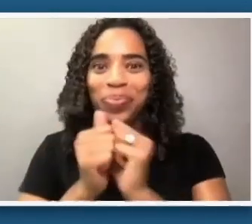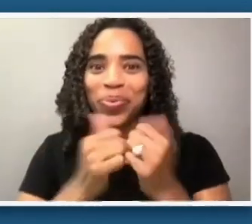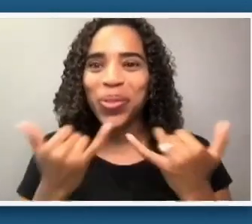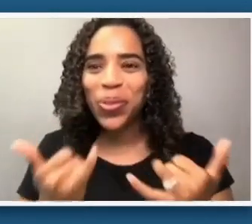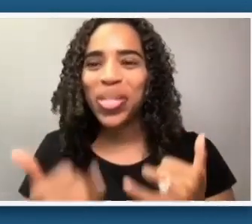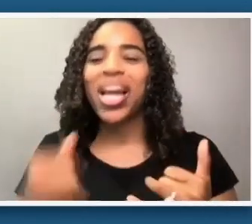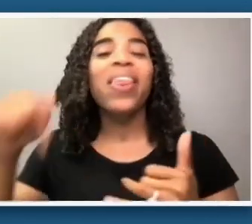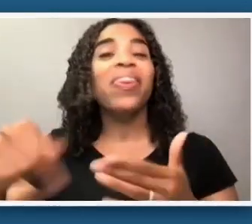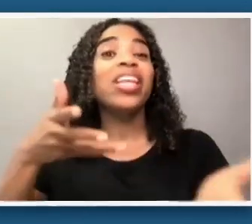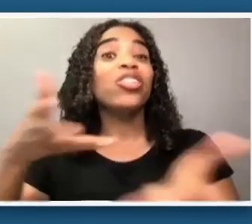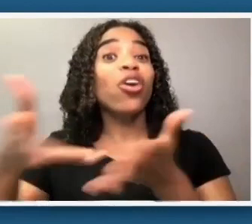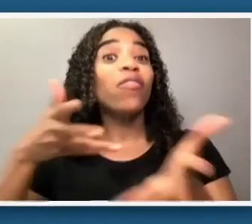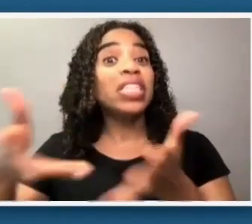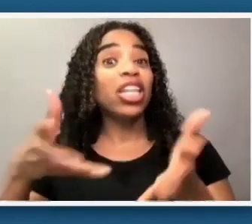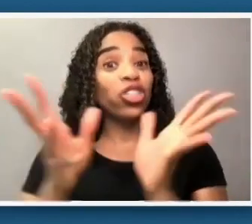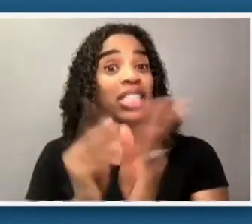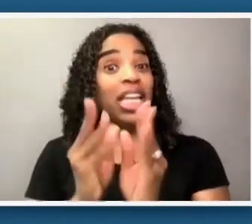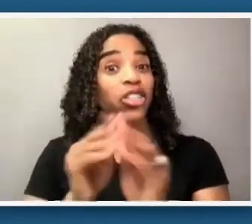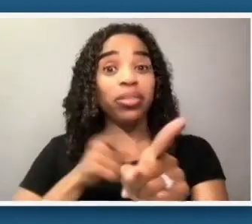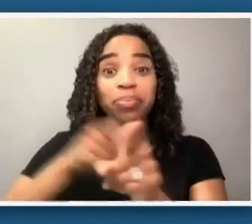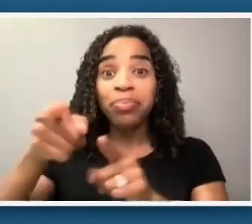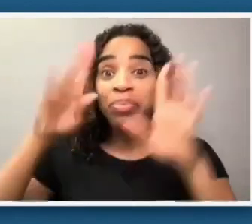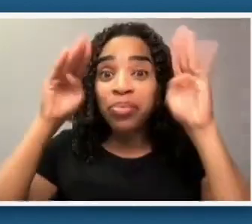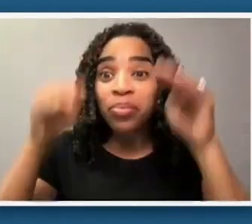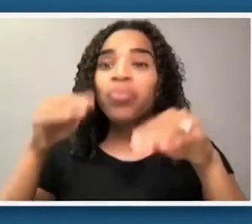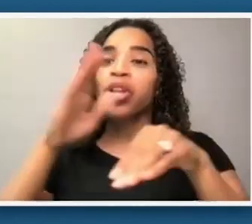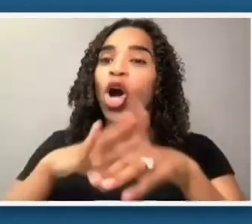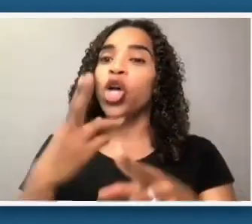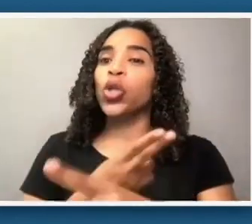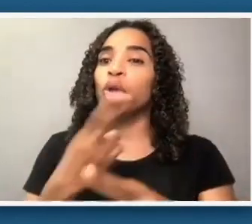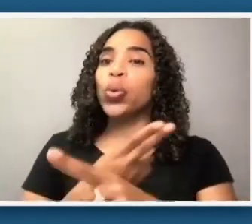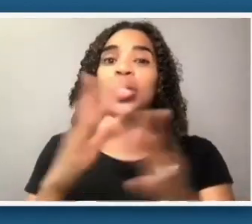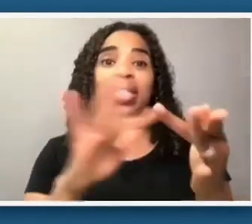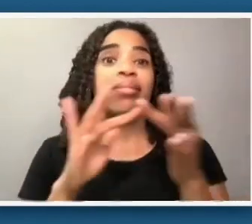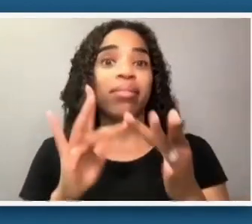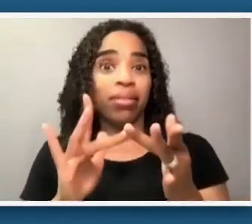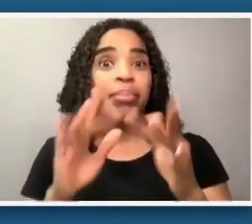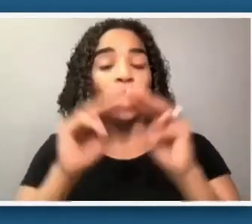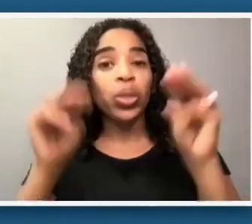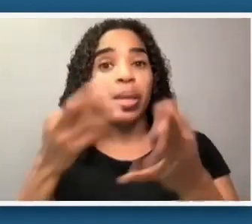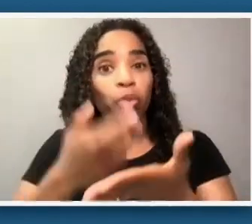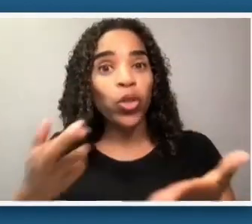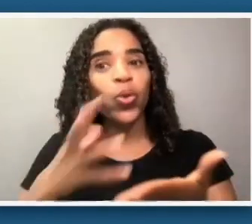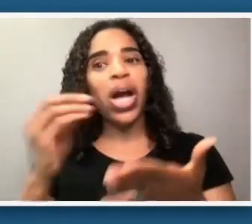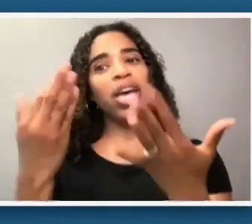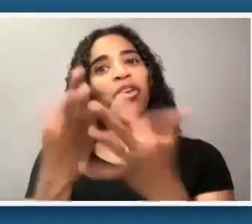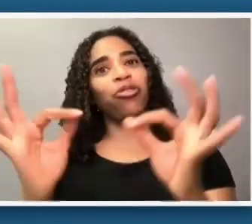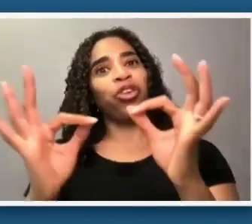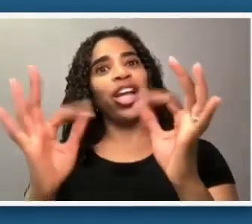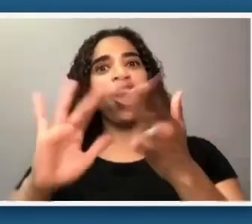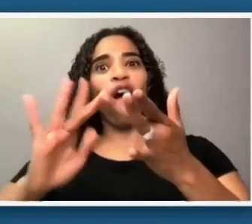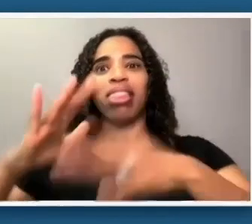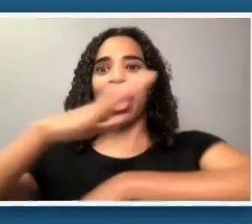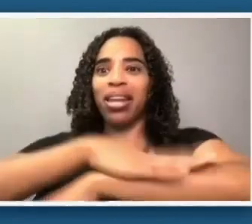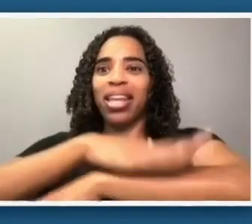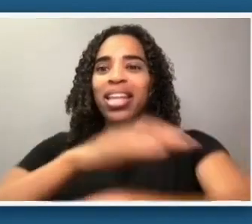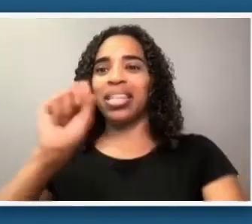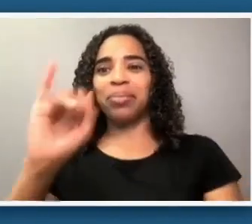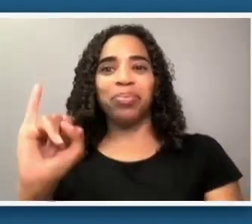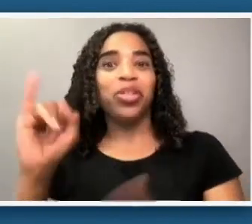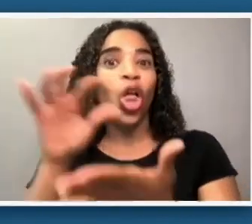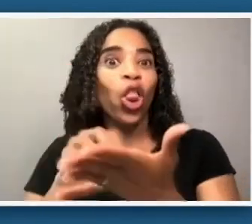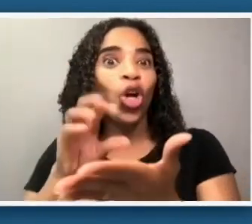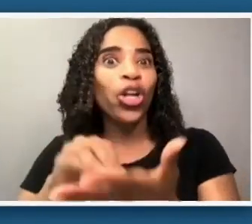conversational session is going to focus on tips for using digital museum resources and a free online platform, the Smithsonian Learning Lab,